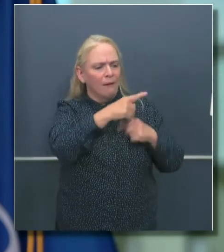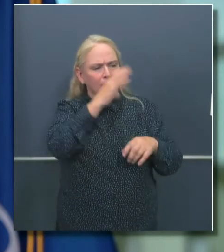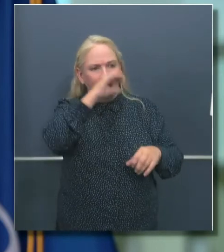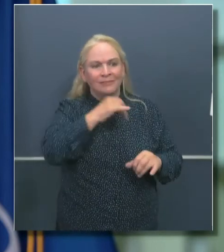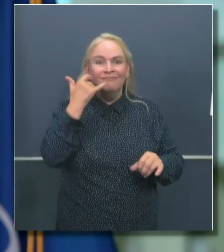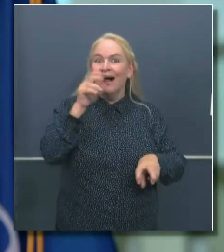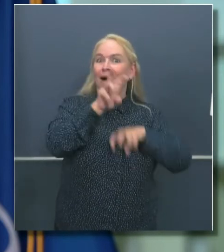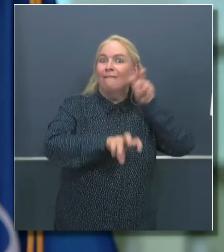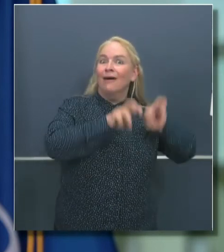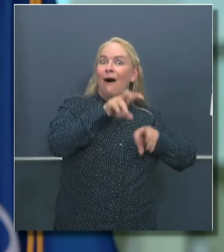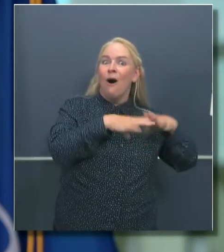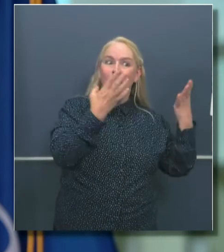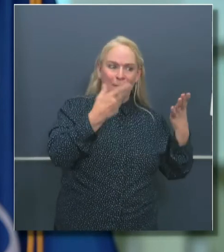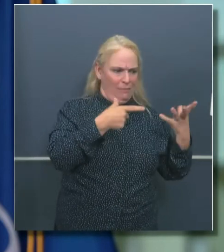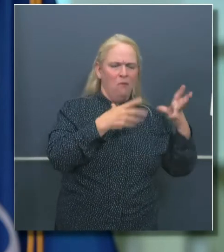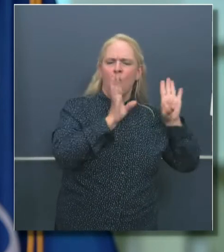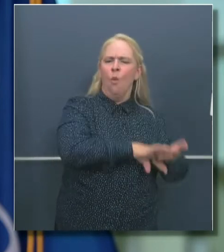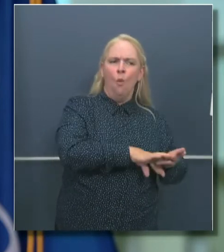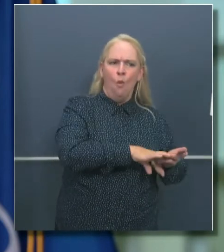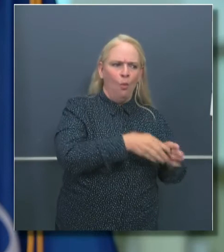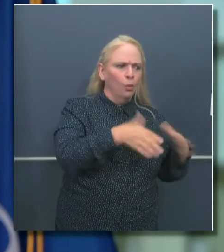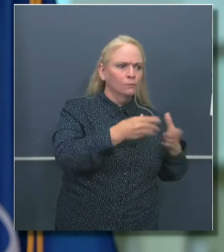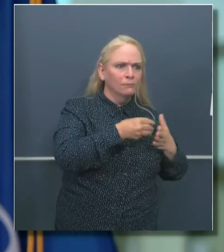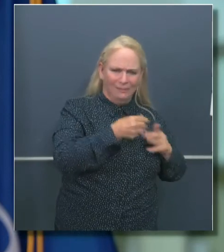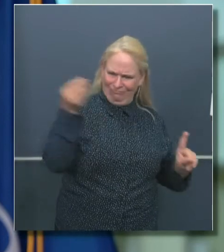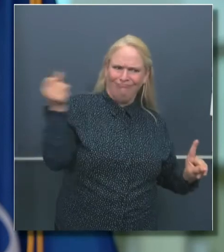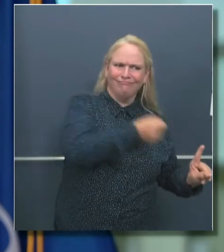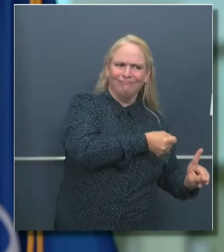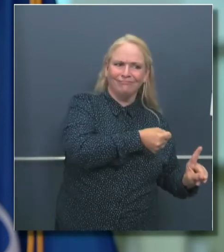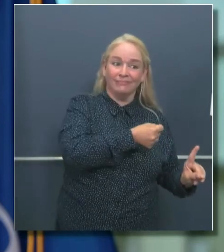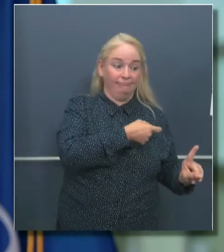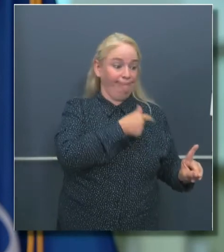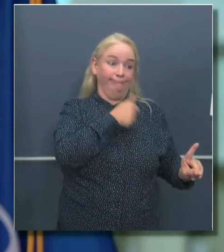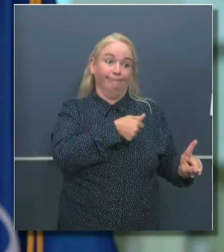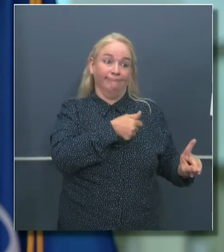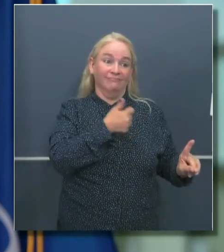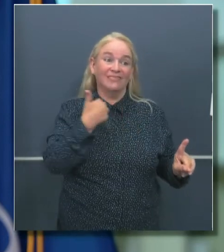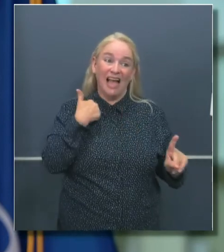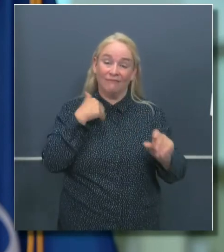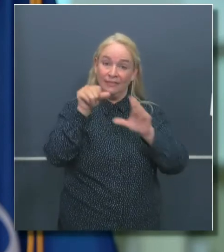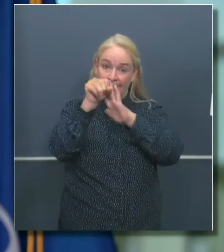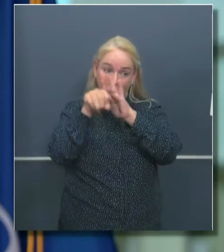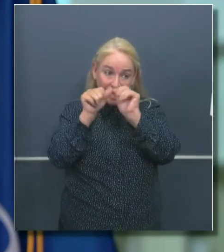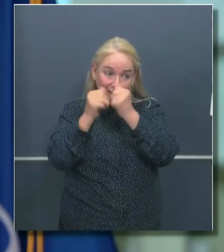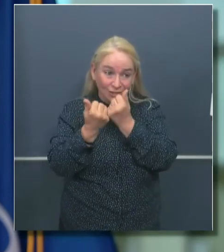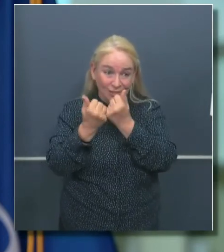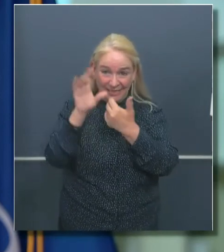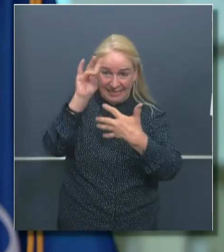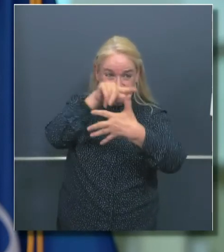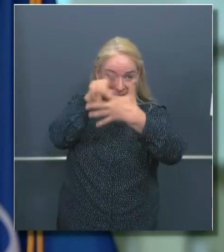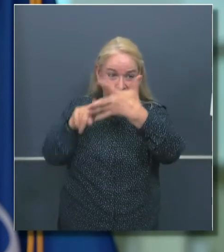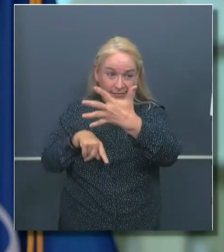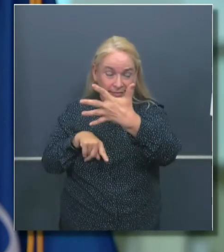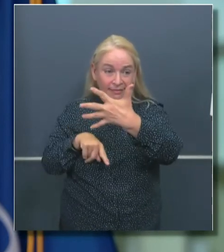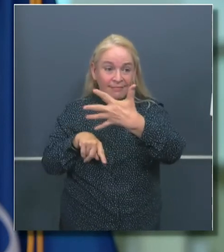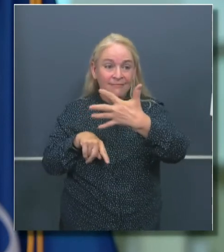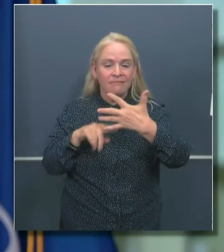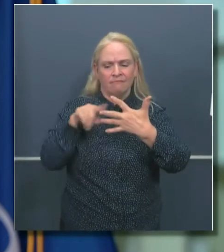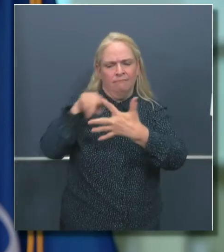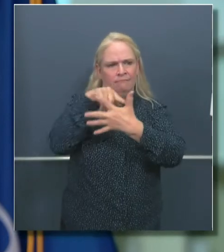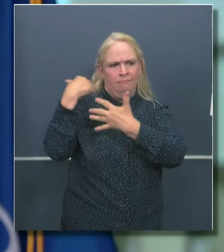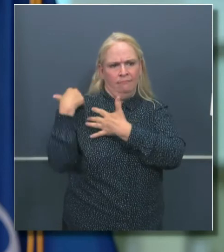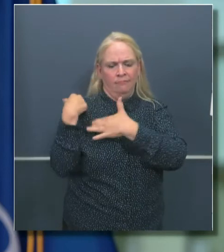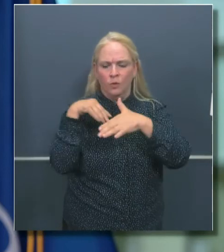now sent out teams. These teams are teams that systemically are going to integrate